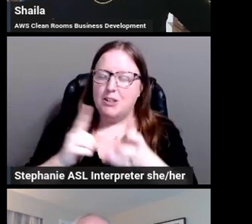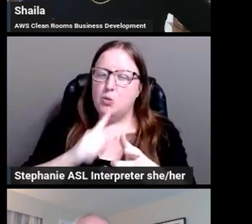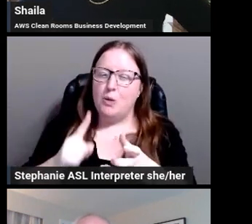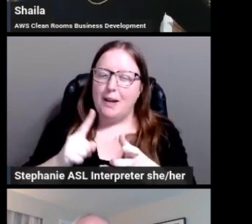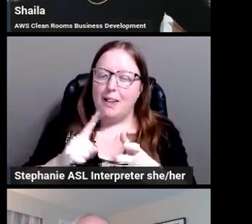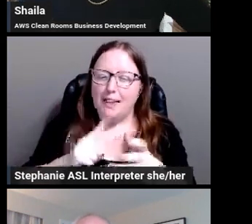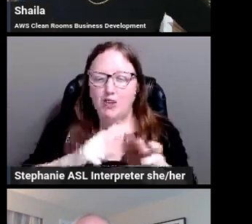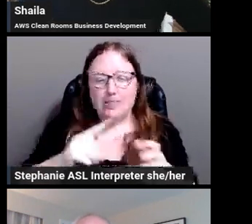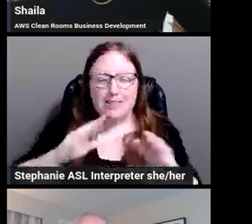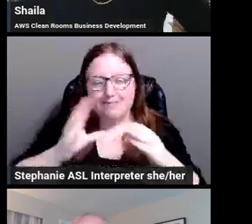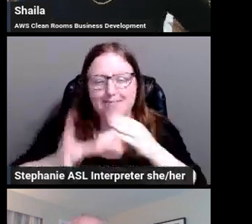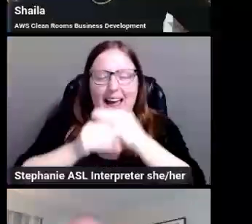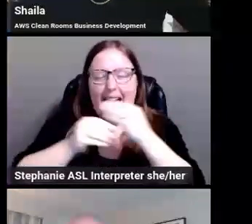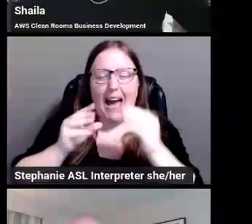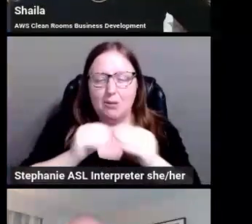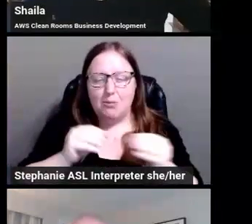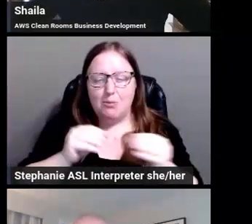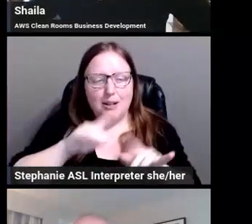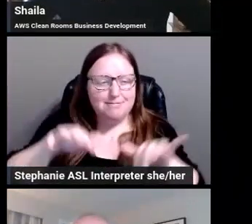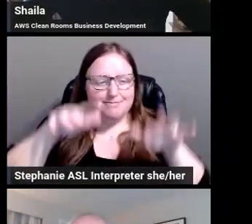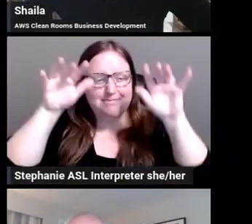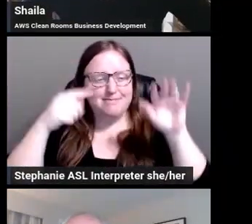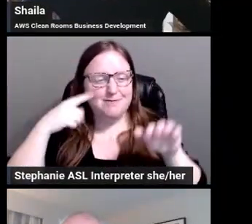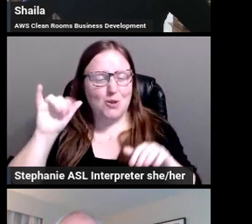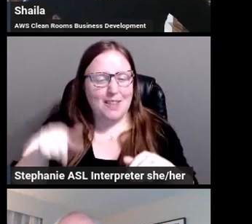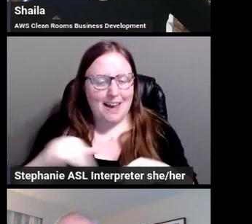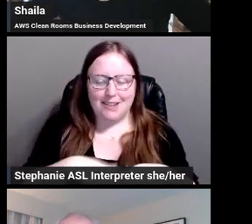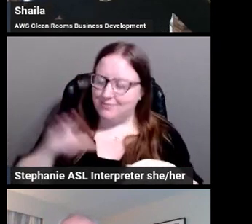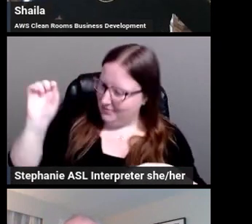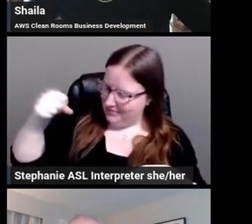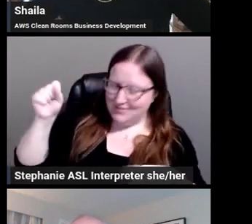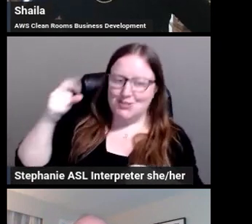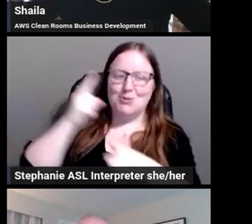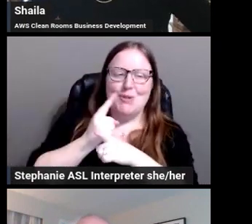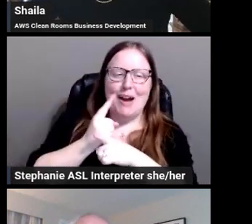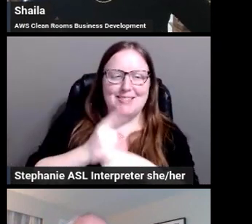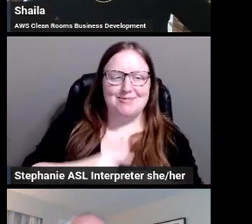up a bit. Yeah, you beat me to it.